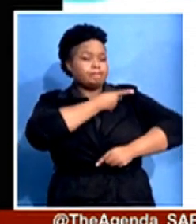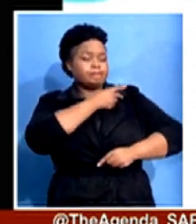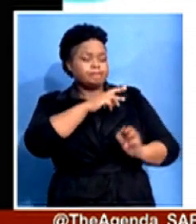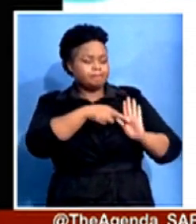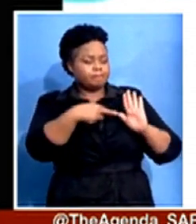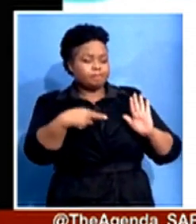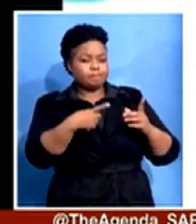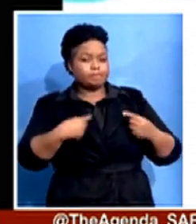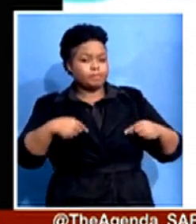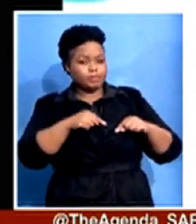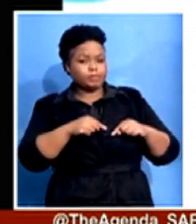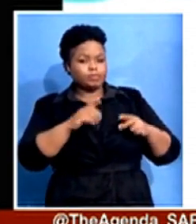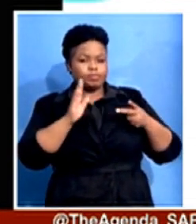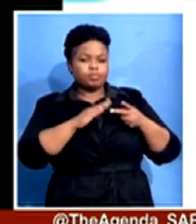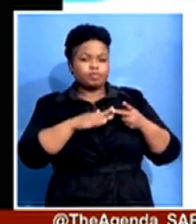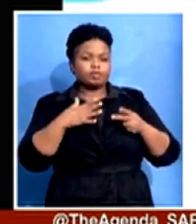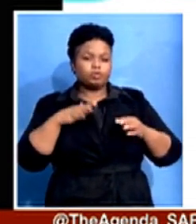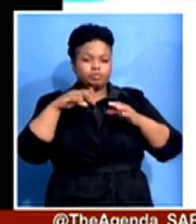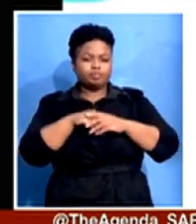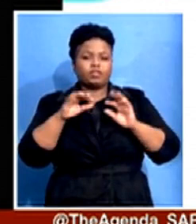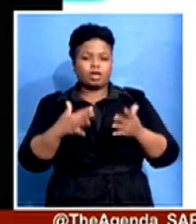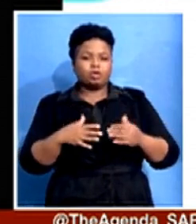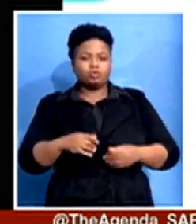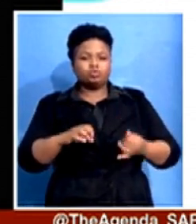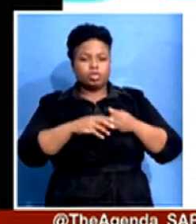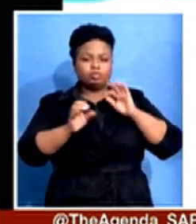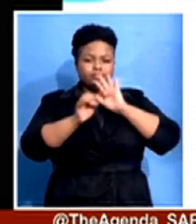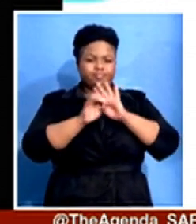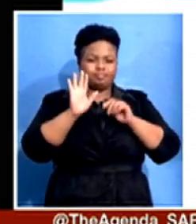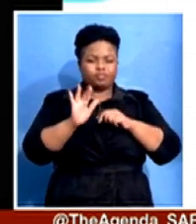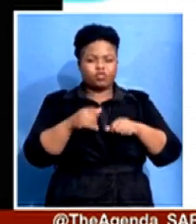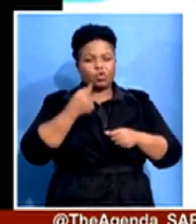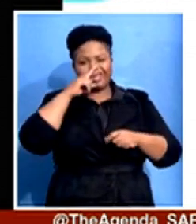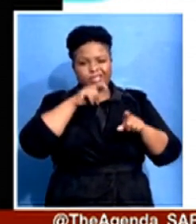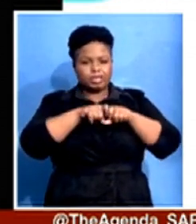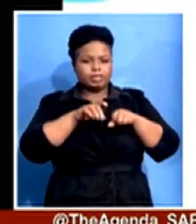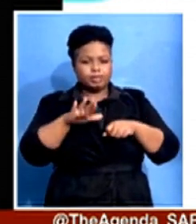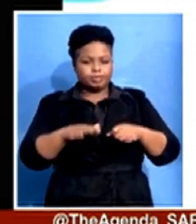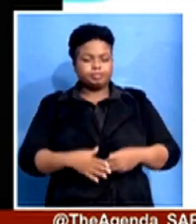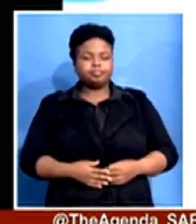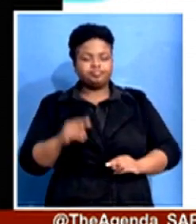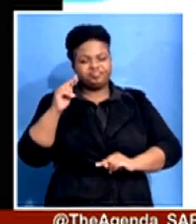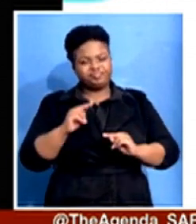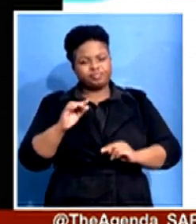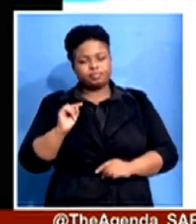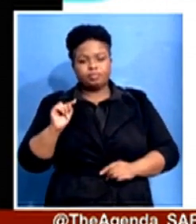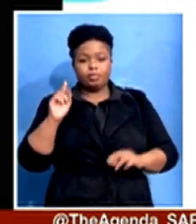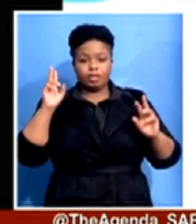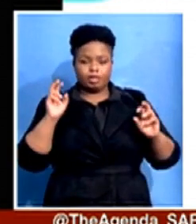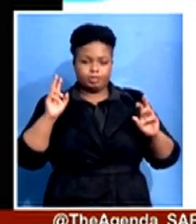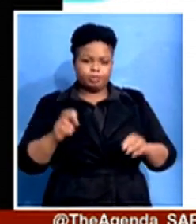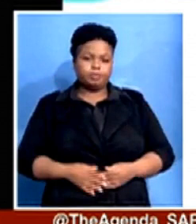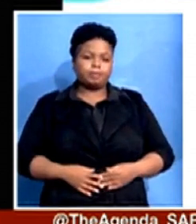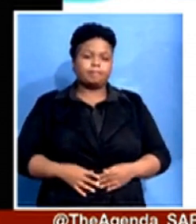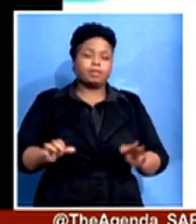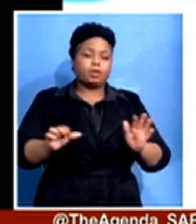with within diagnostic tests. So briefly, with vaccines, very important is the